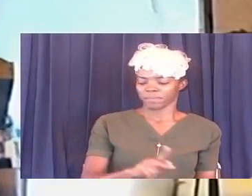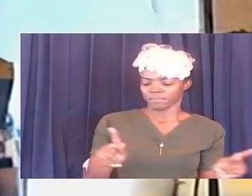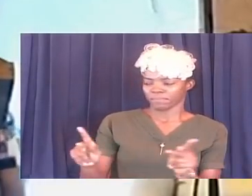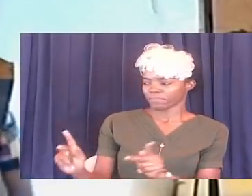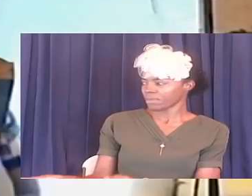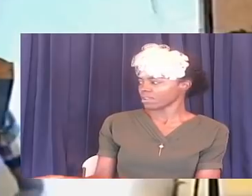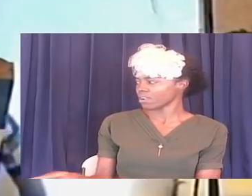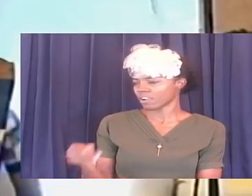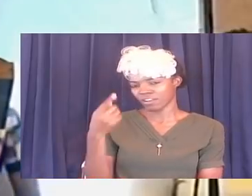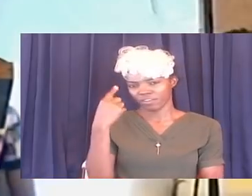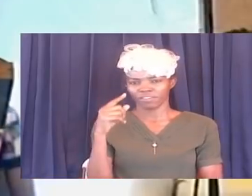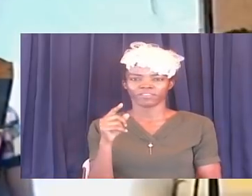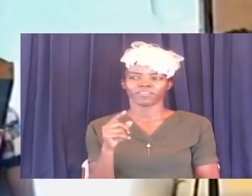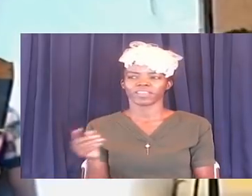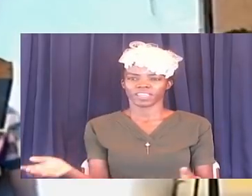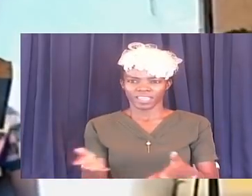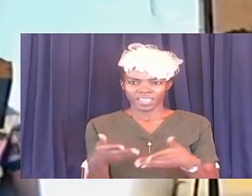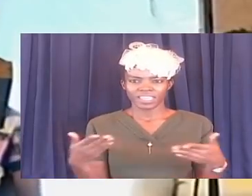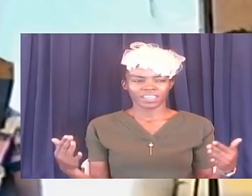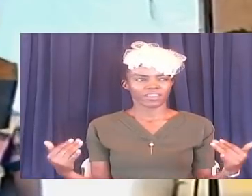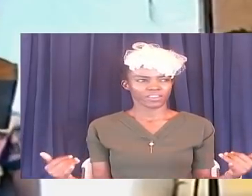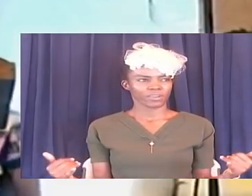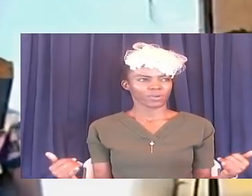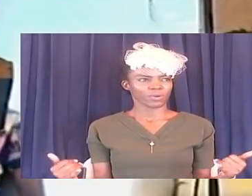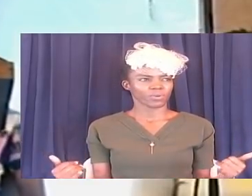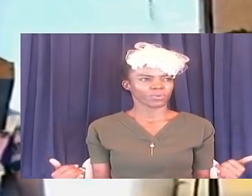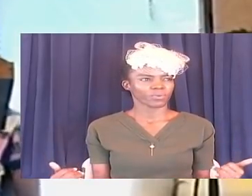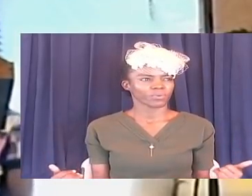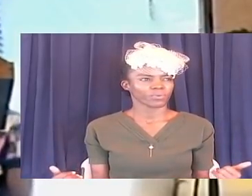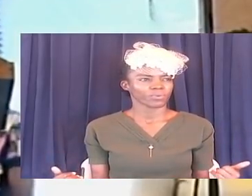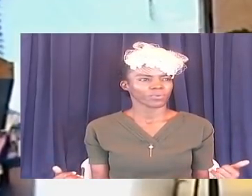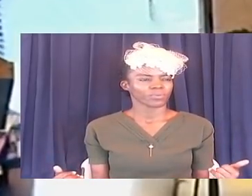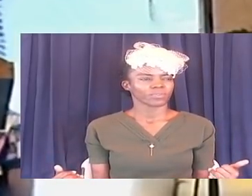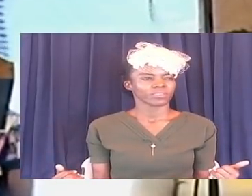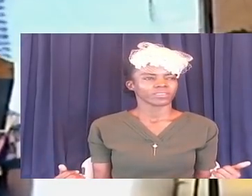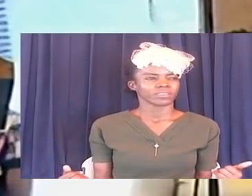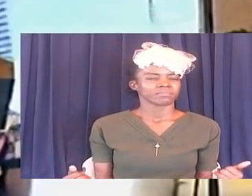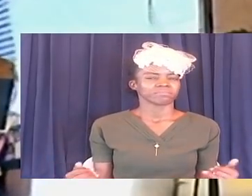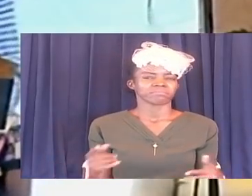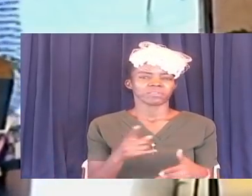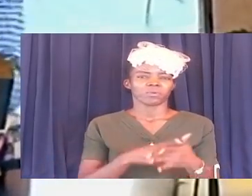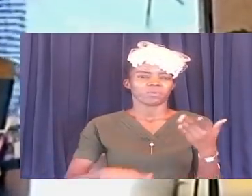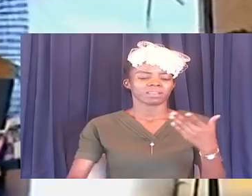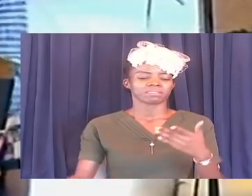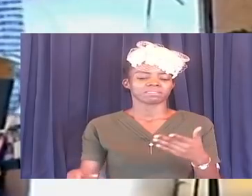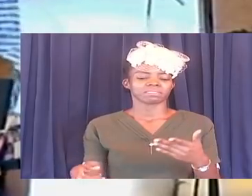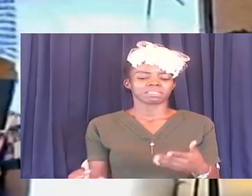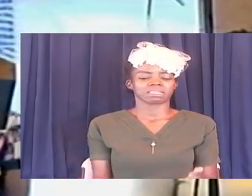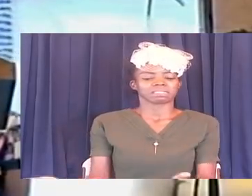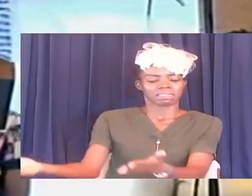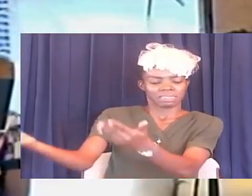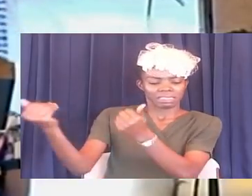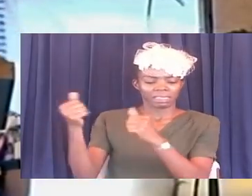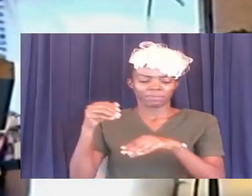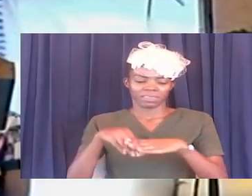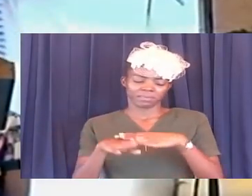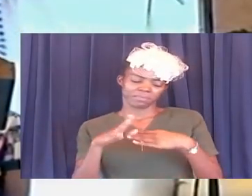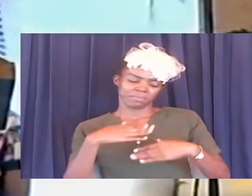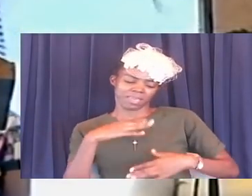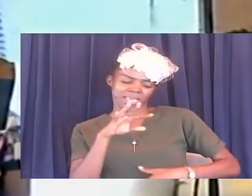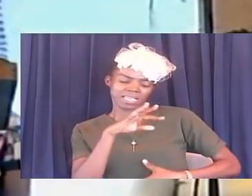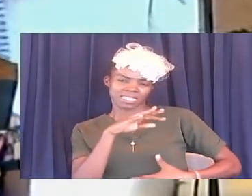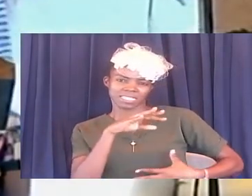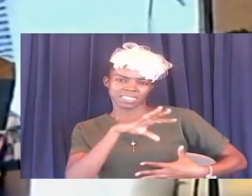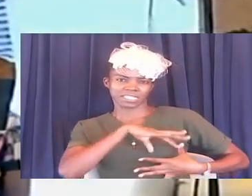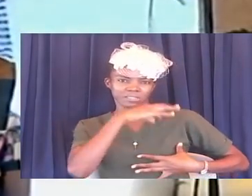very onset, the very day that I got the word that I'm here, what came into my spirit was a sermon on the